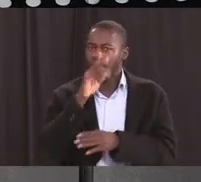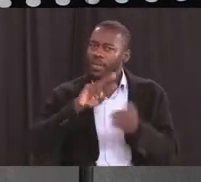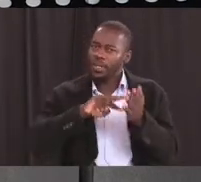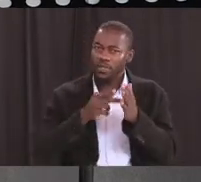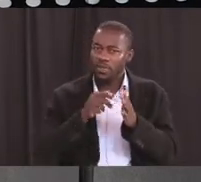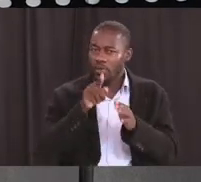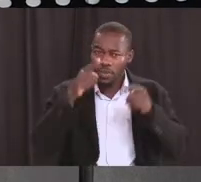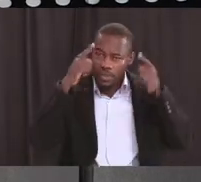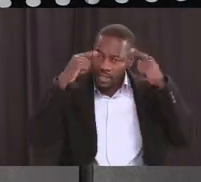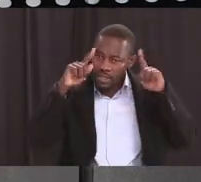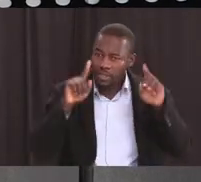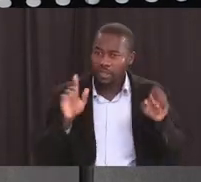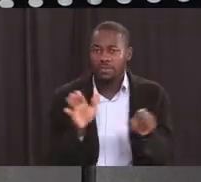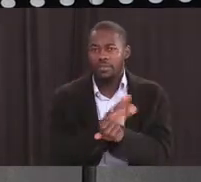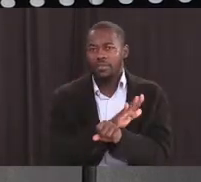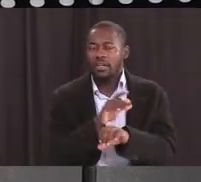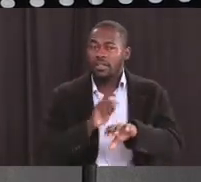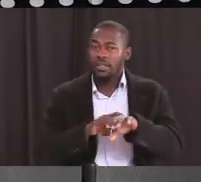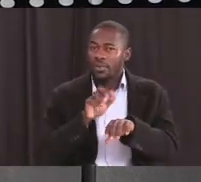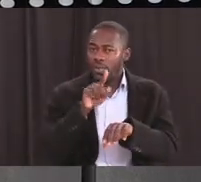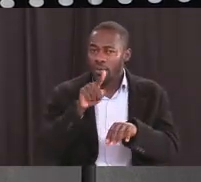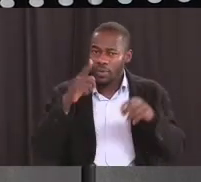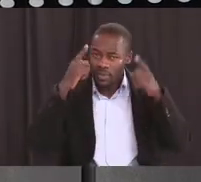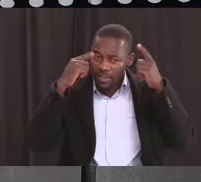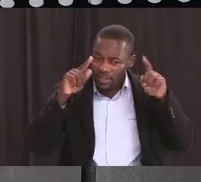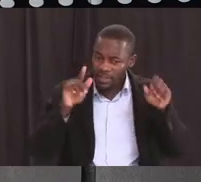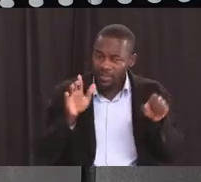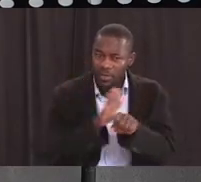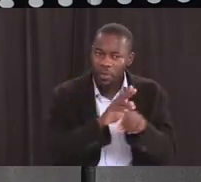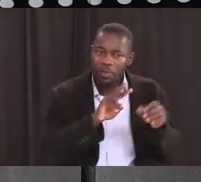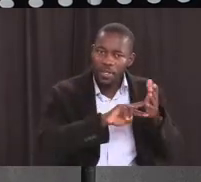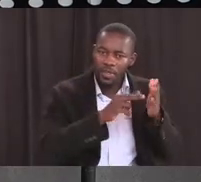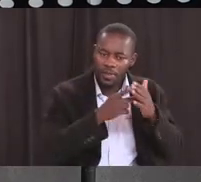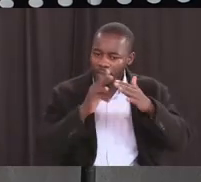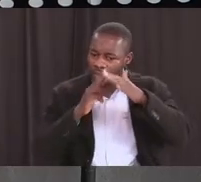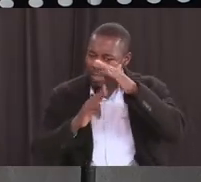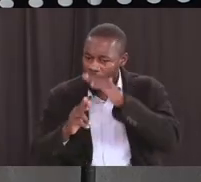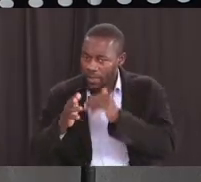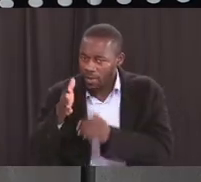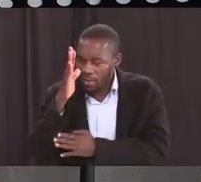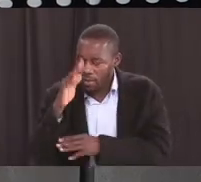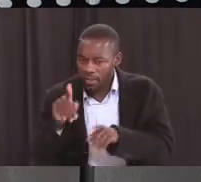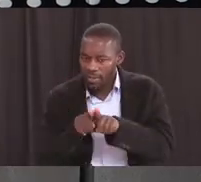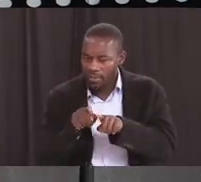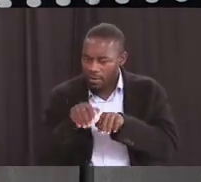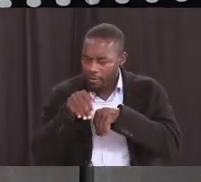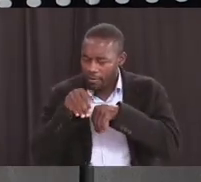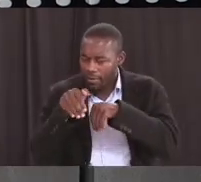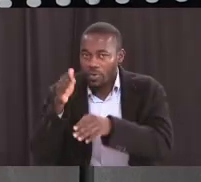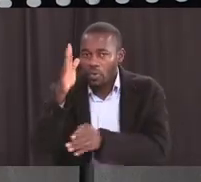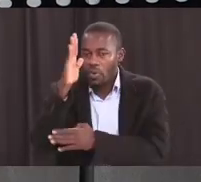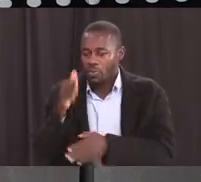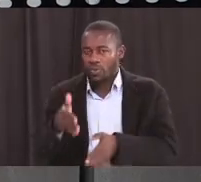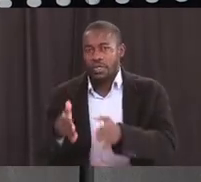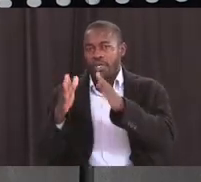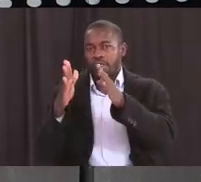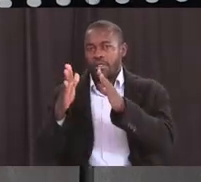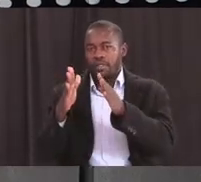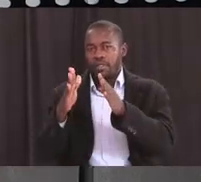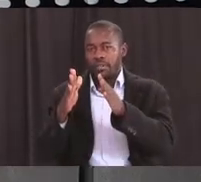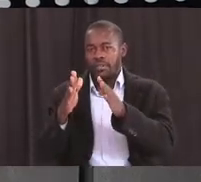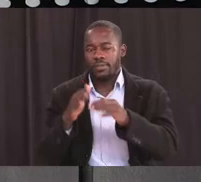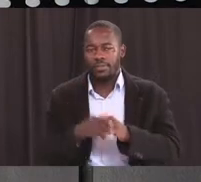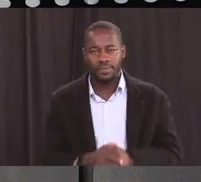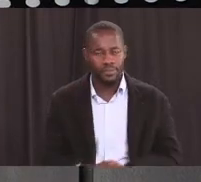economy is being obedient to His Holy Spirit, guiding and directing. And I remember that day